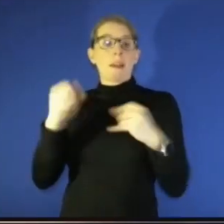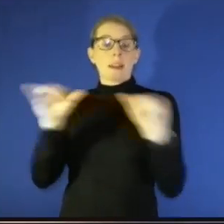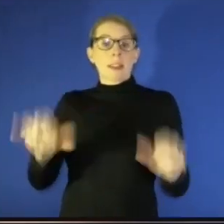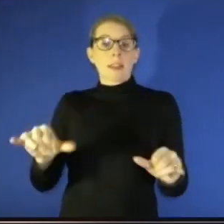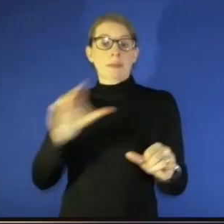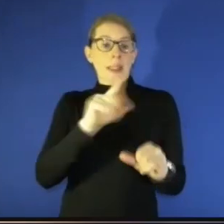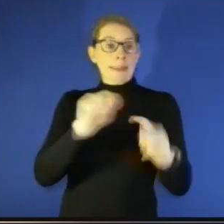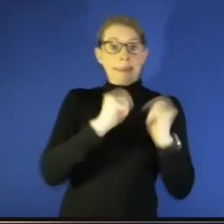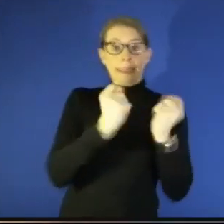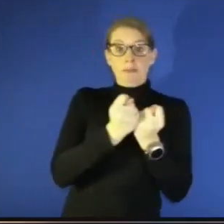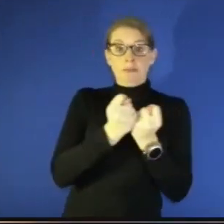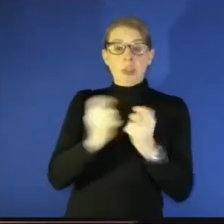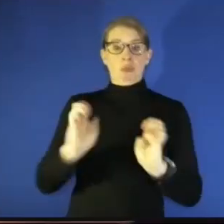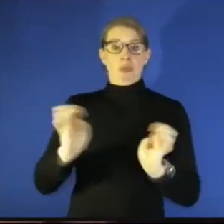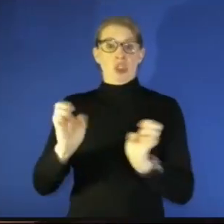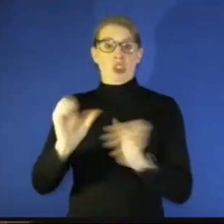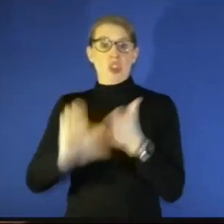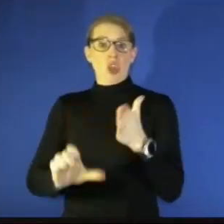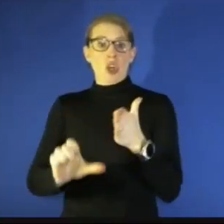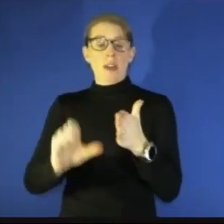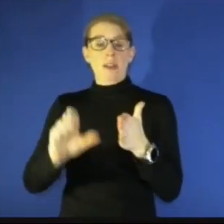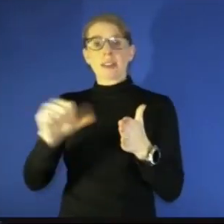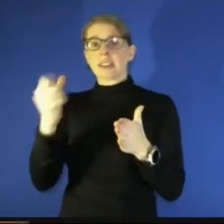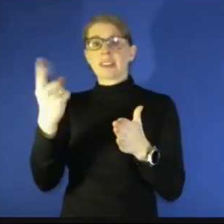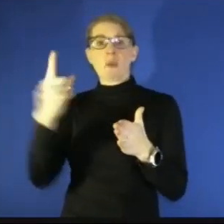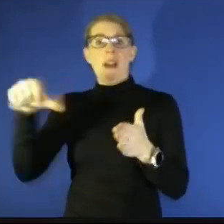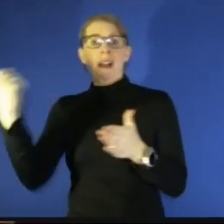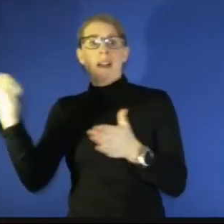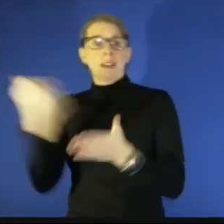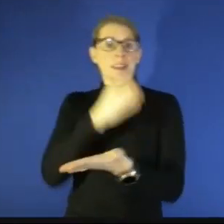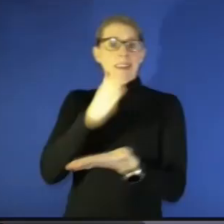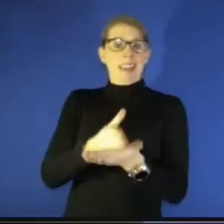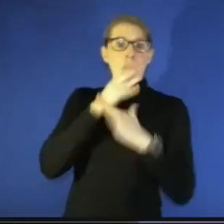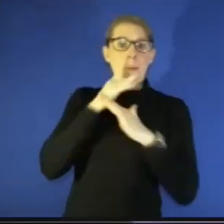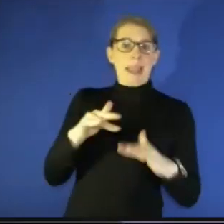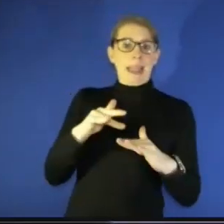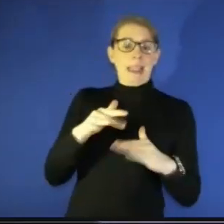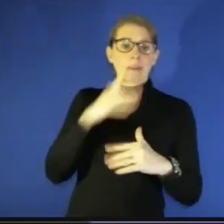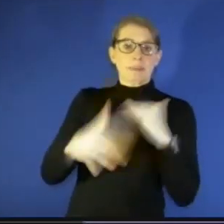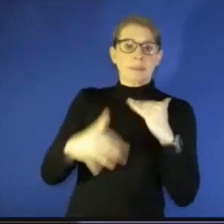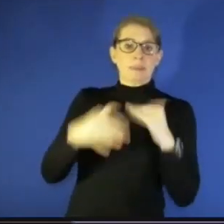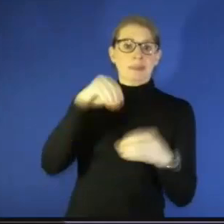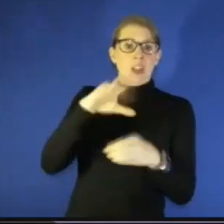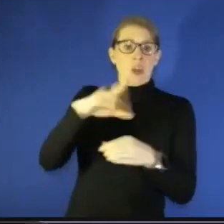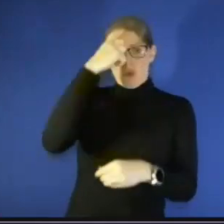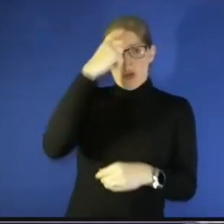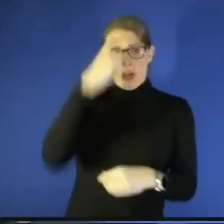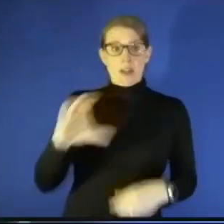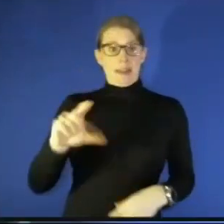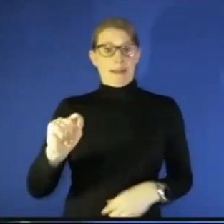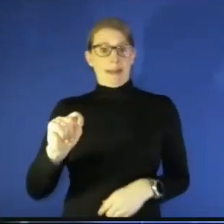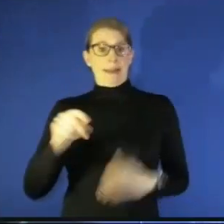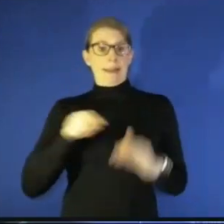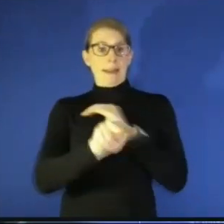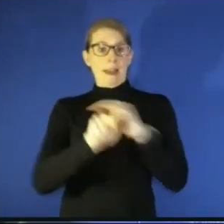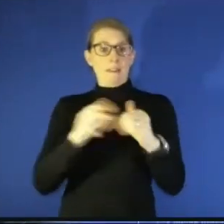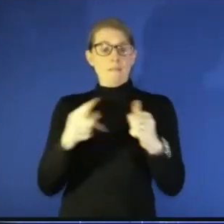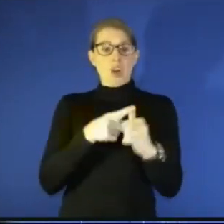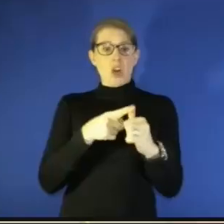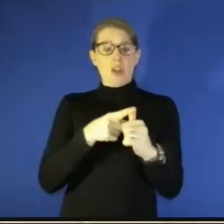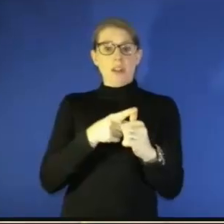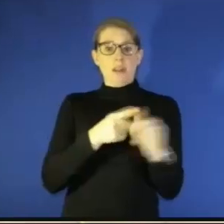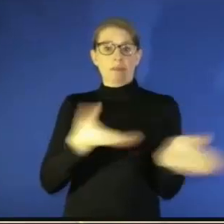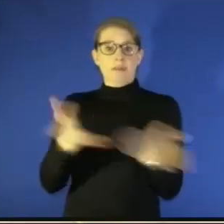undergoing emergency surgery elsewhere to immediately stop the bleeding in her brain. This was her CT scan when she first went to the outside